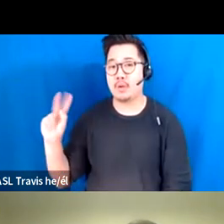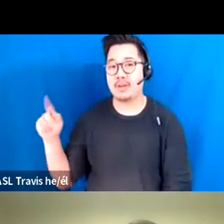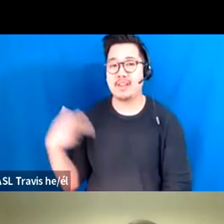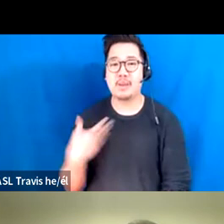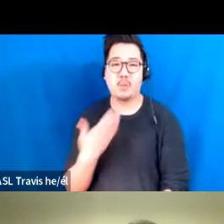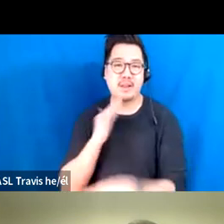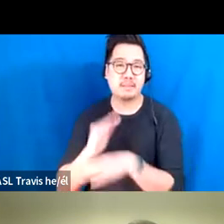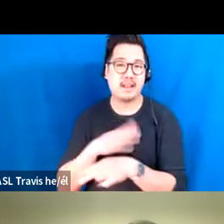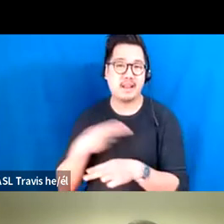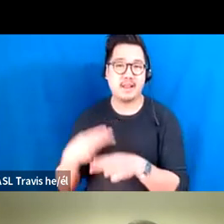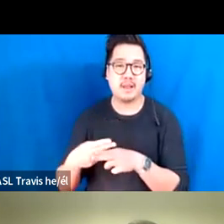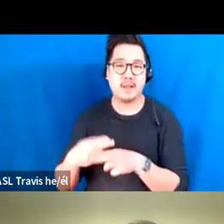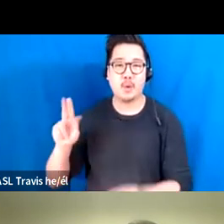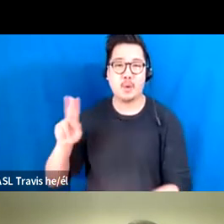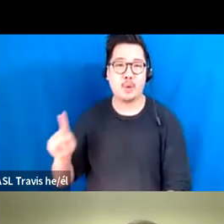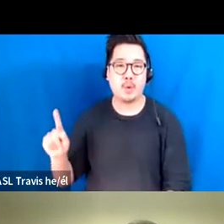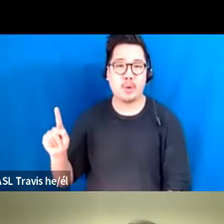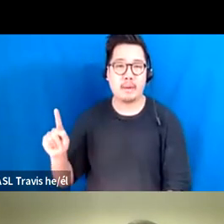tardes my name is